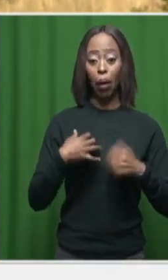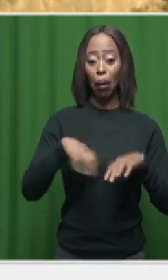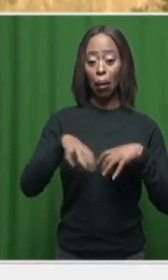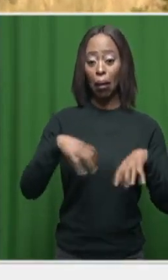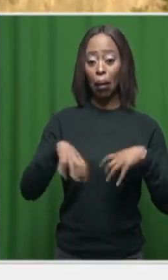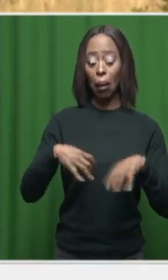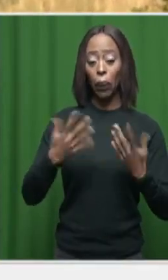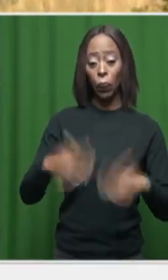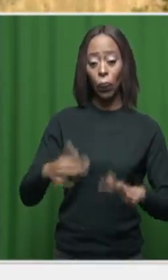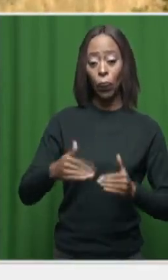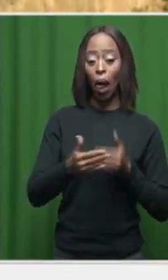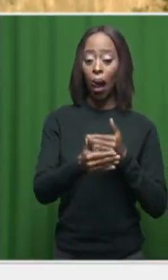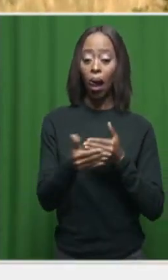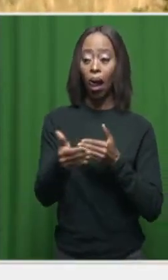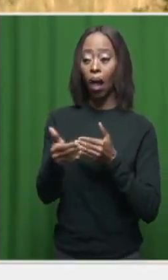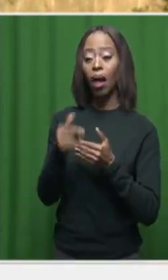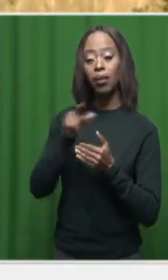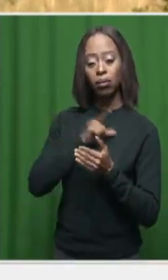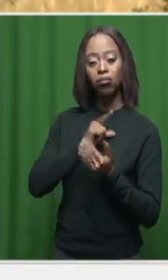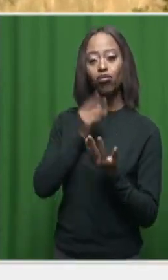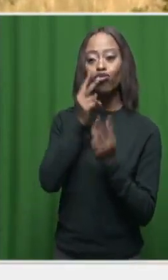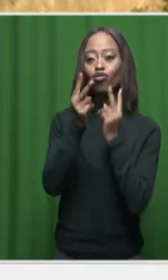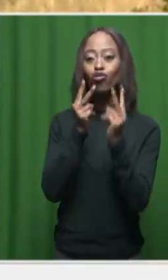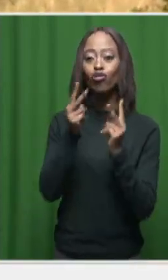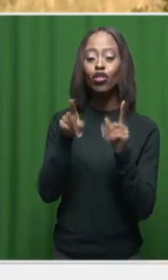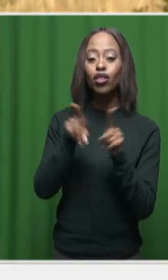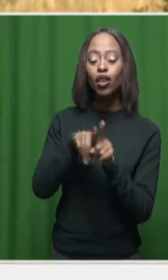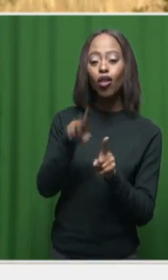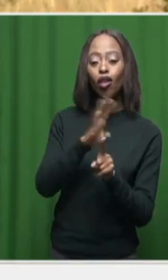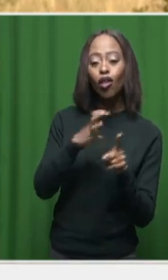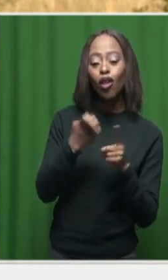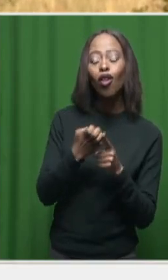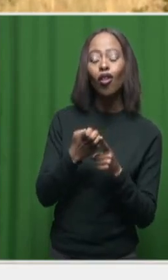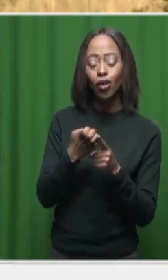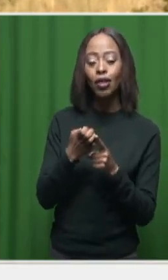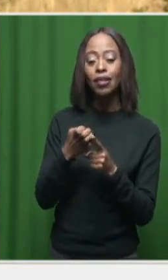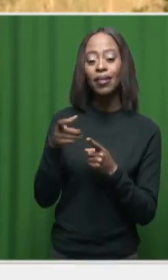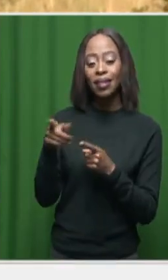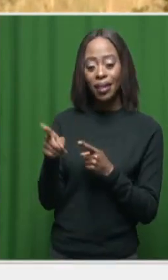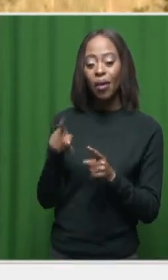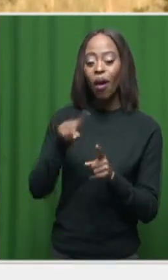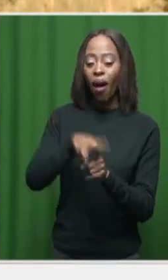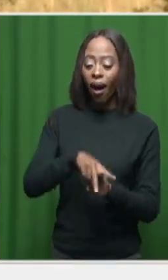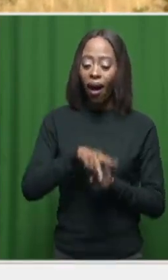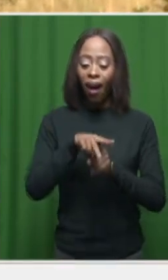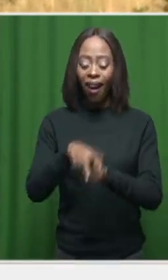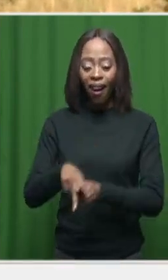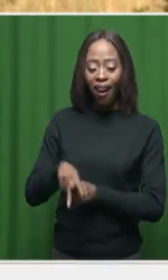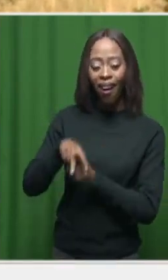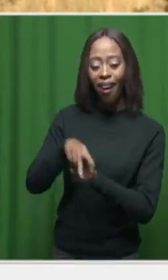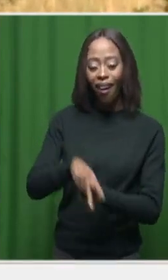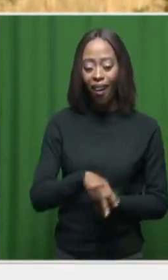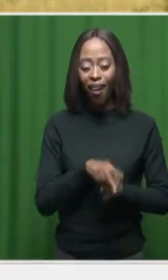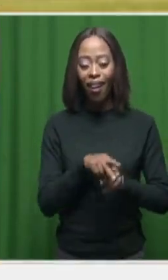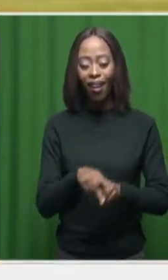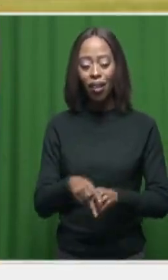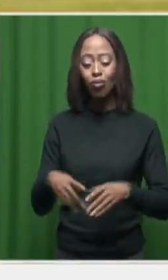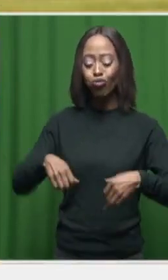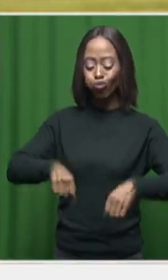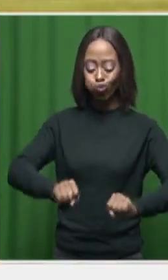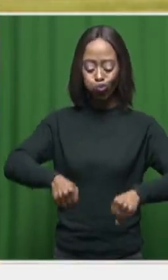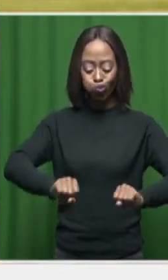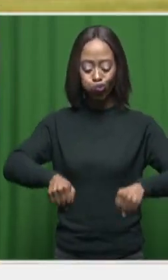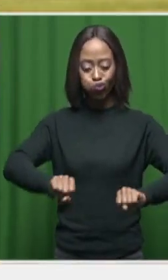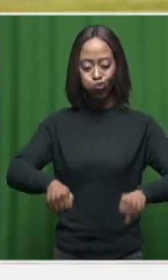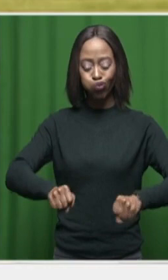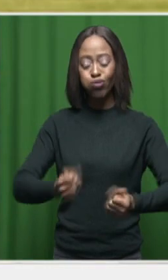nearby attractions are offered, as well as an eco-adventure safari, which is horse riding guided in the bush and quad biking. All right,